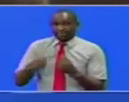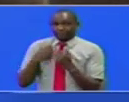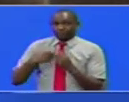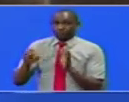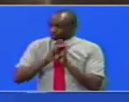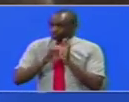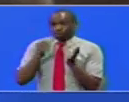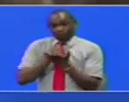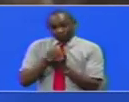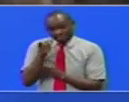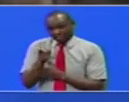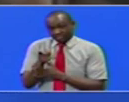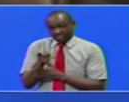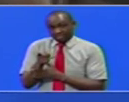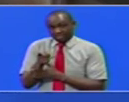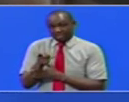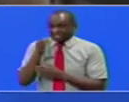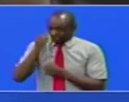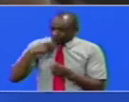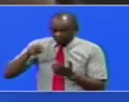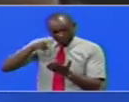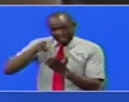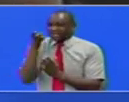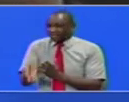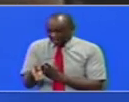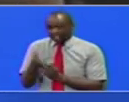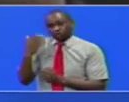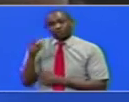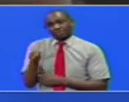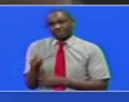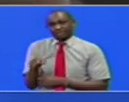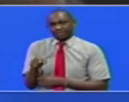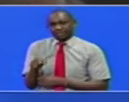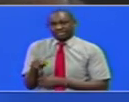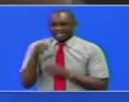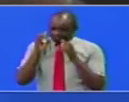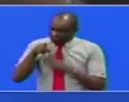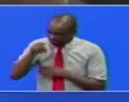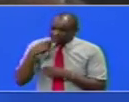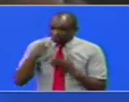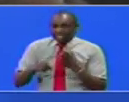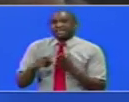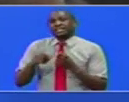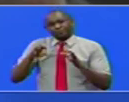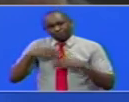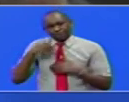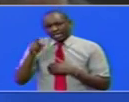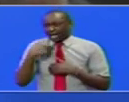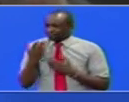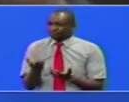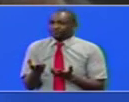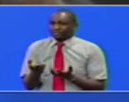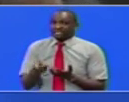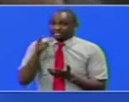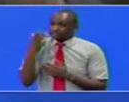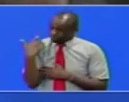constitutional office. So him even reading what is already in this document does not go into the details that he would require a camera session for,